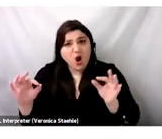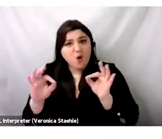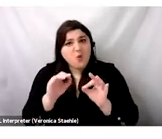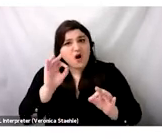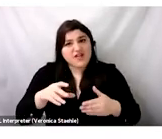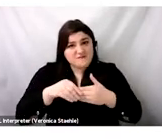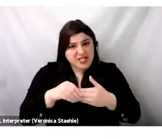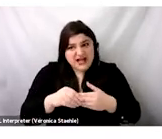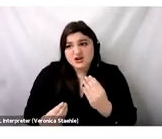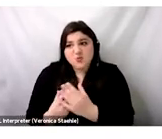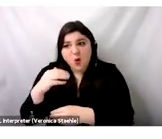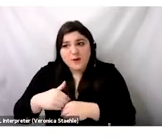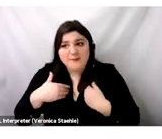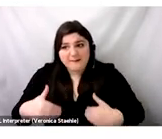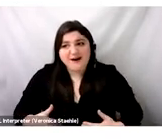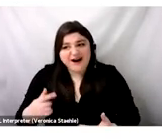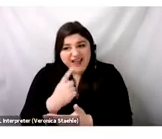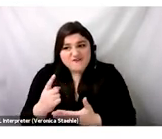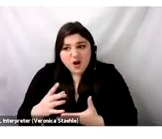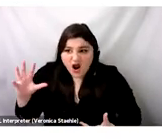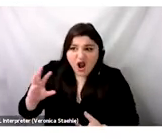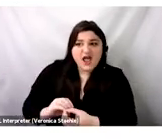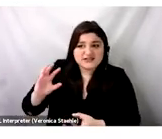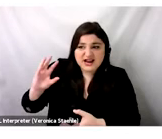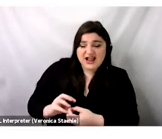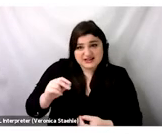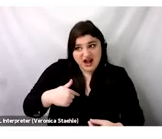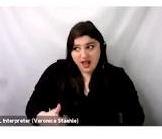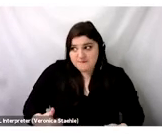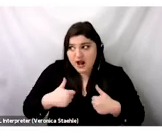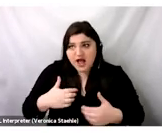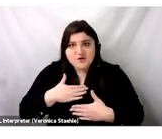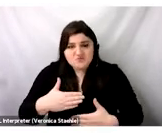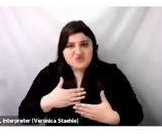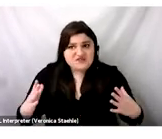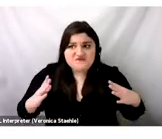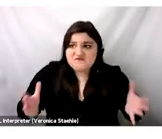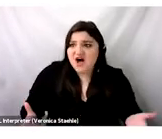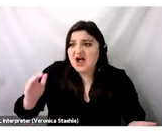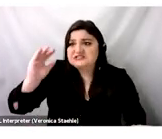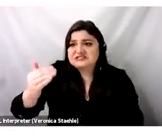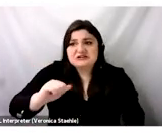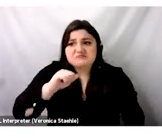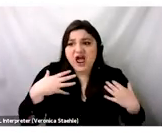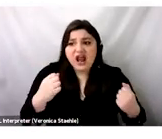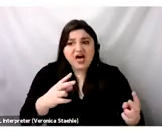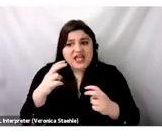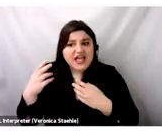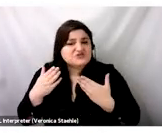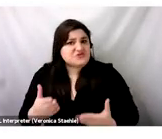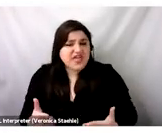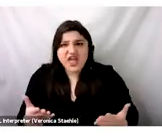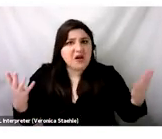body every week on average, and I'm still alive and breathing and I don't seem to have many health issues related to